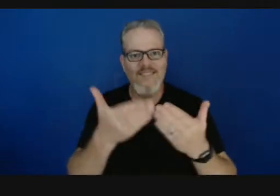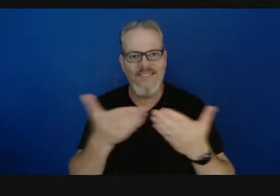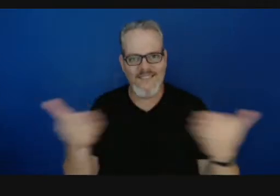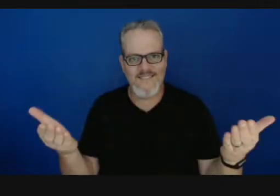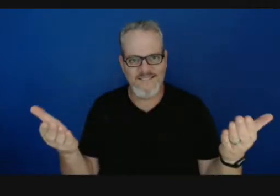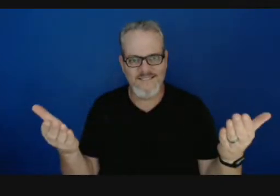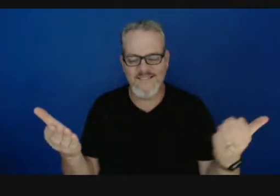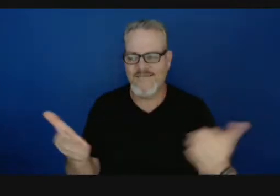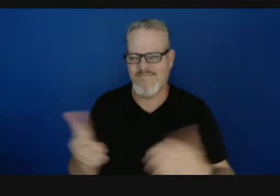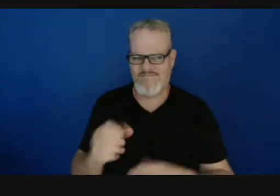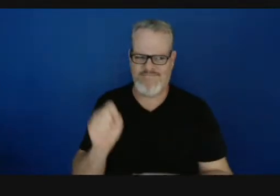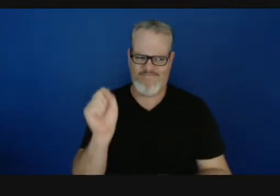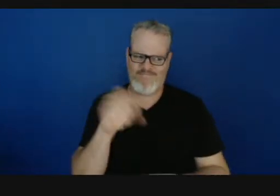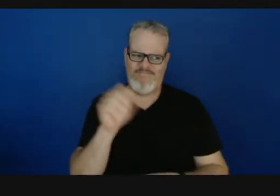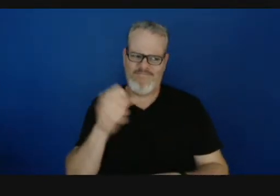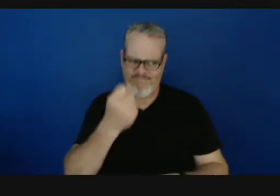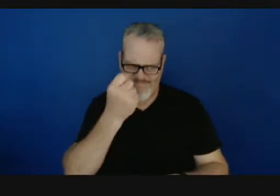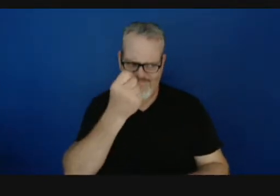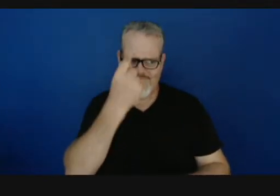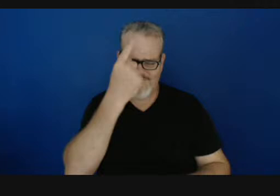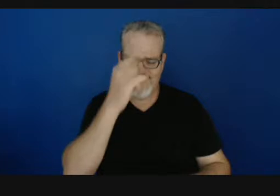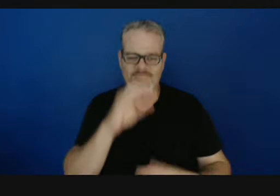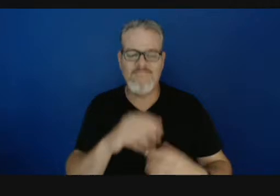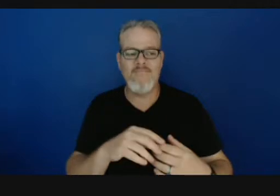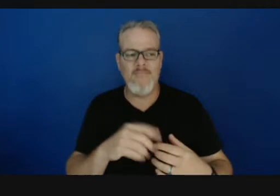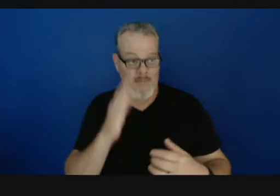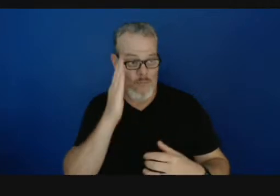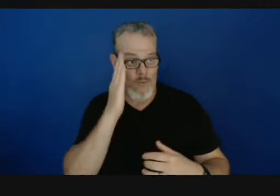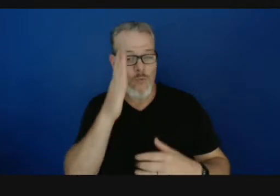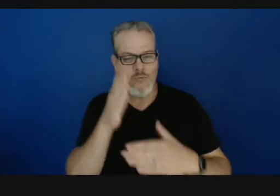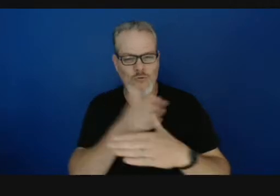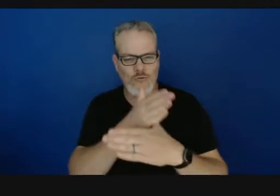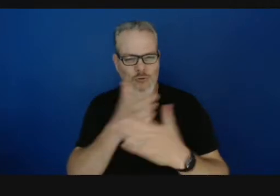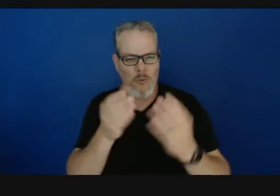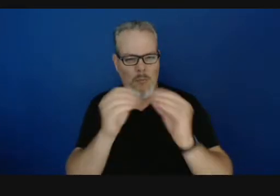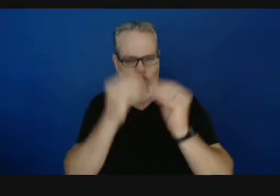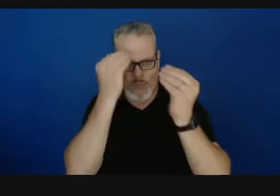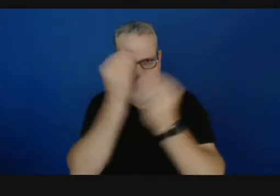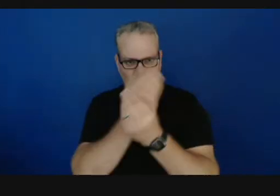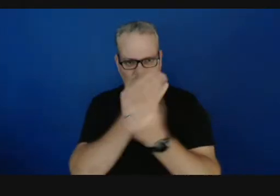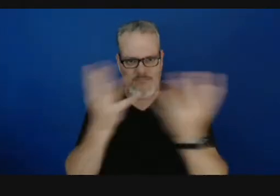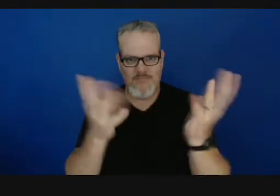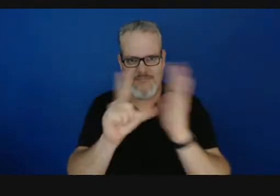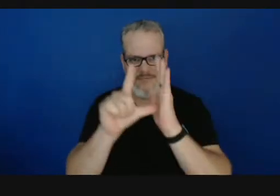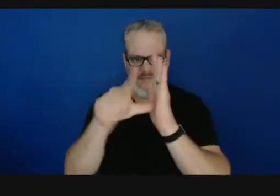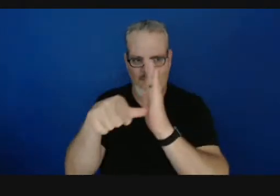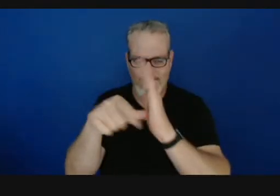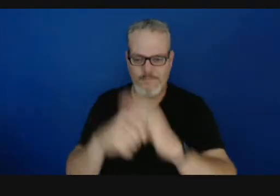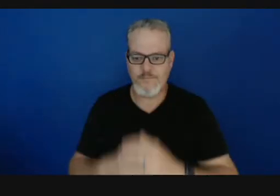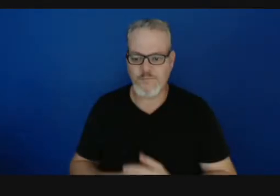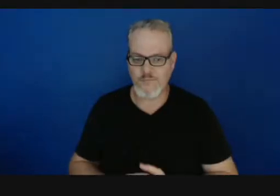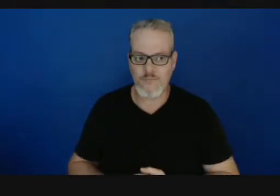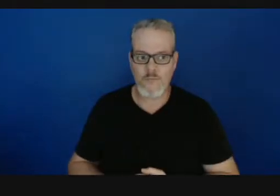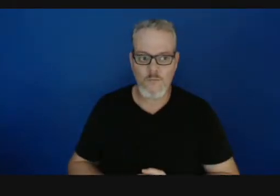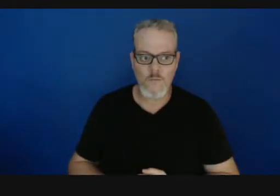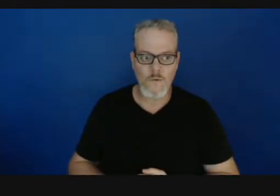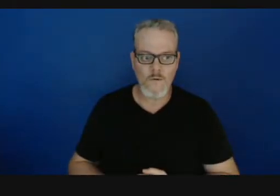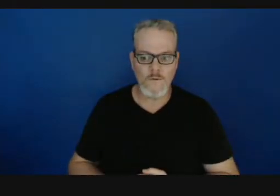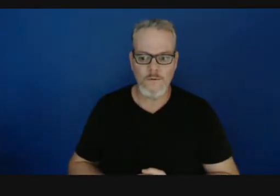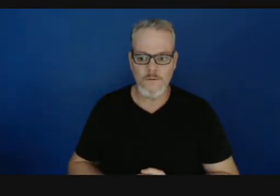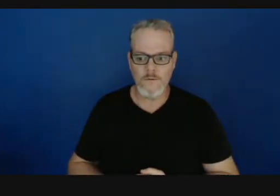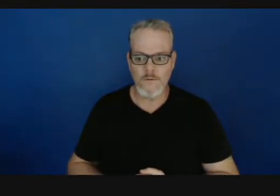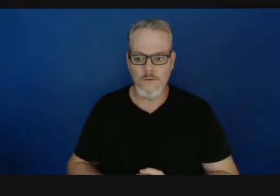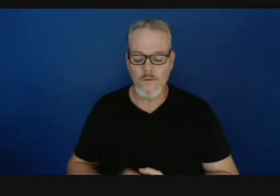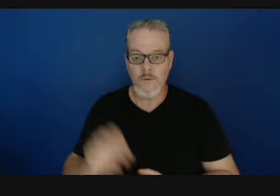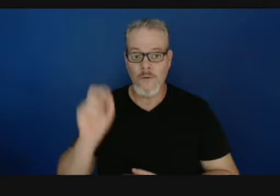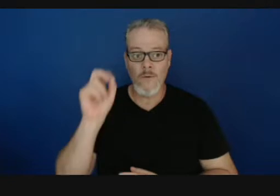Yeah, for sure. Always so much going on. We'll share some of that with you guys a little bit later there. So, yeah, maybe without